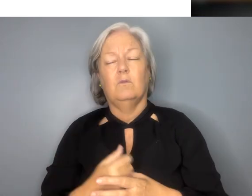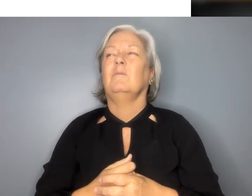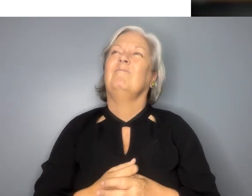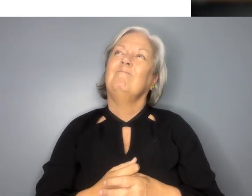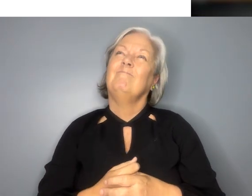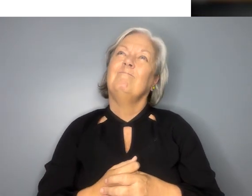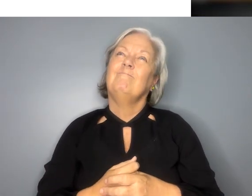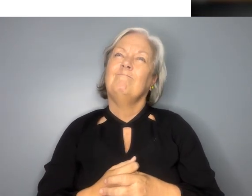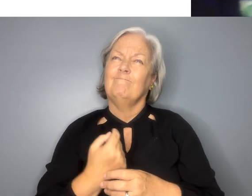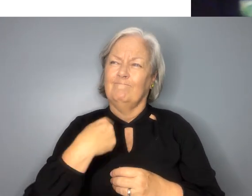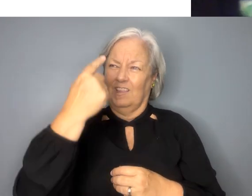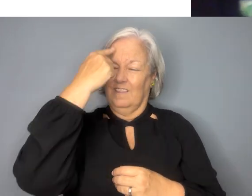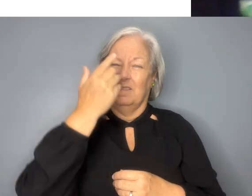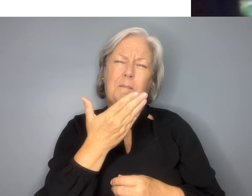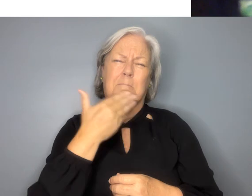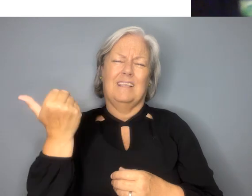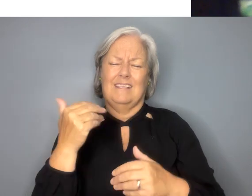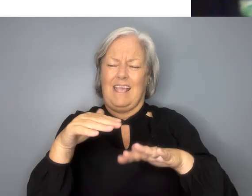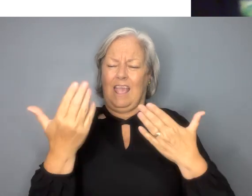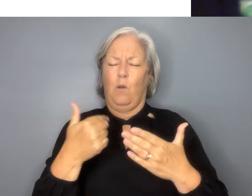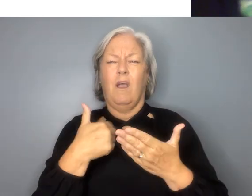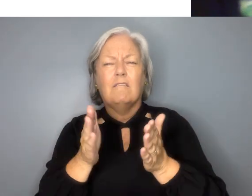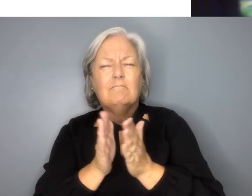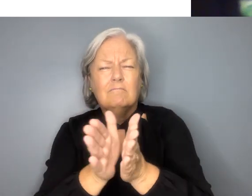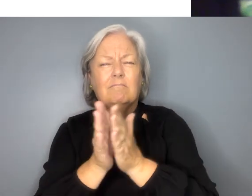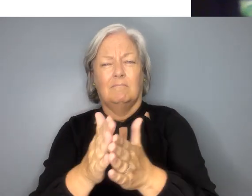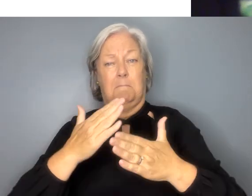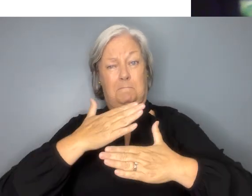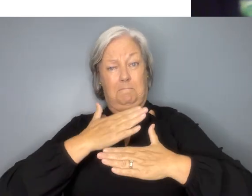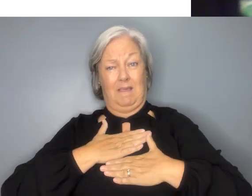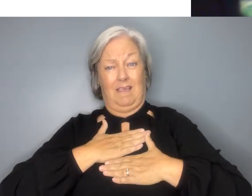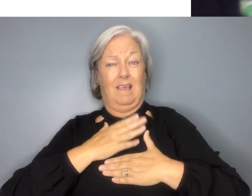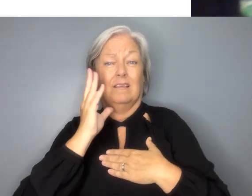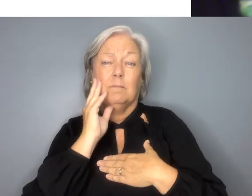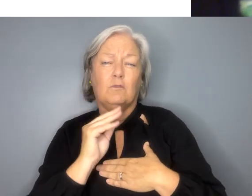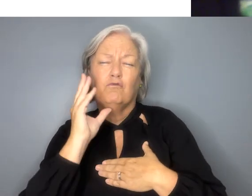I believe the best way I can describe my experiences is that